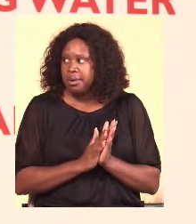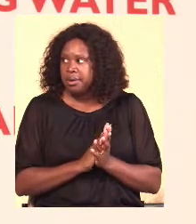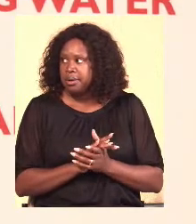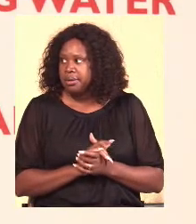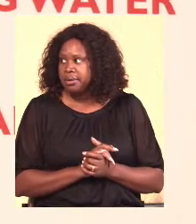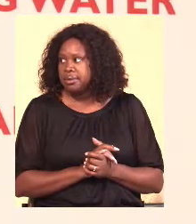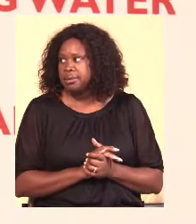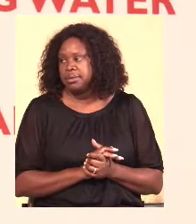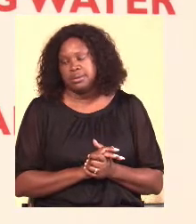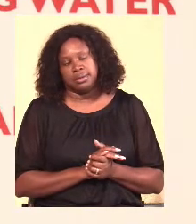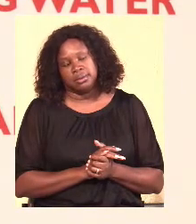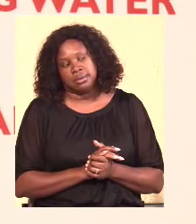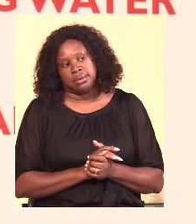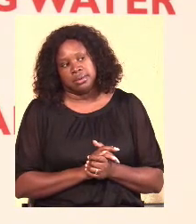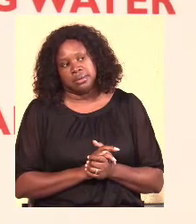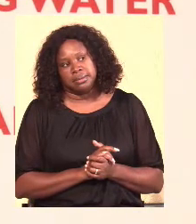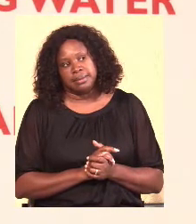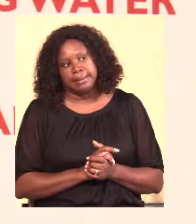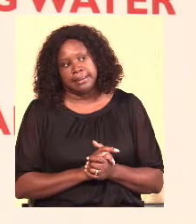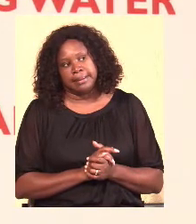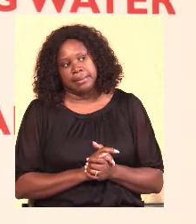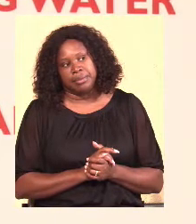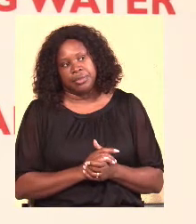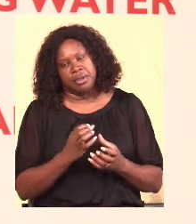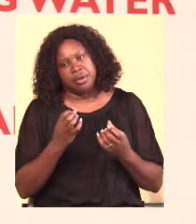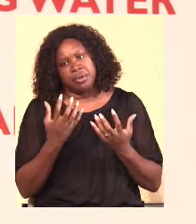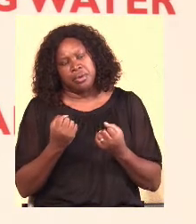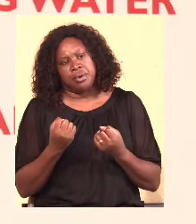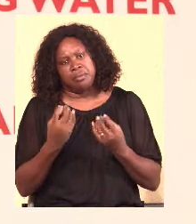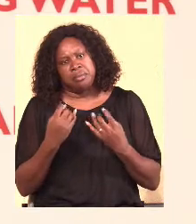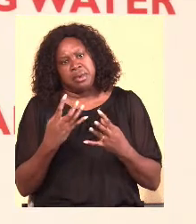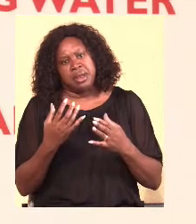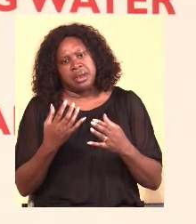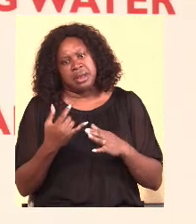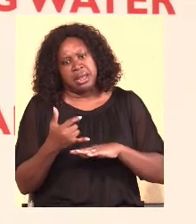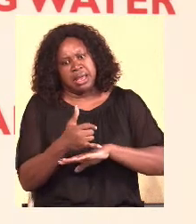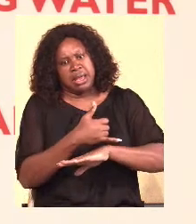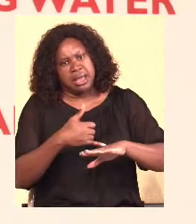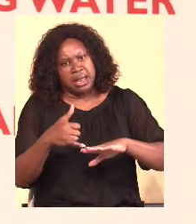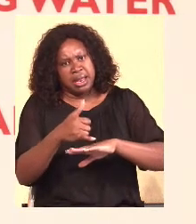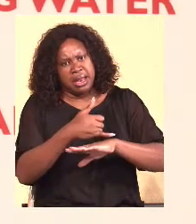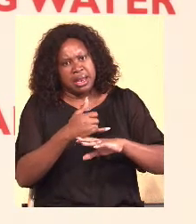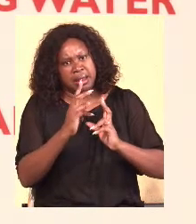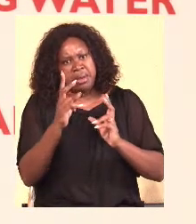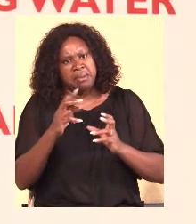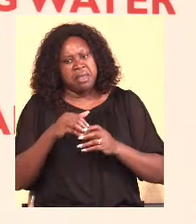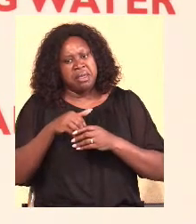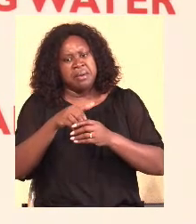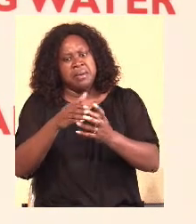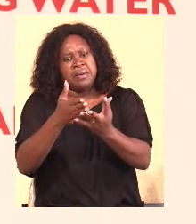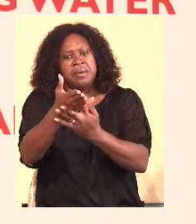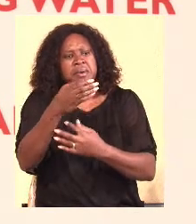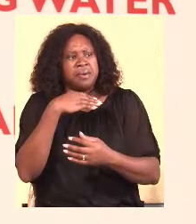have locations that no one, or in areas where one could not travel and cause